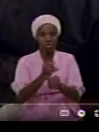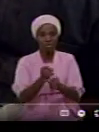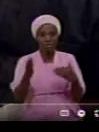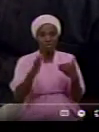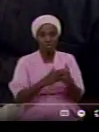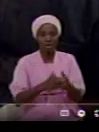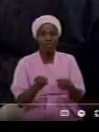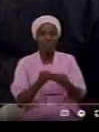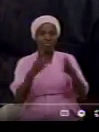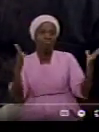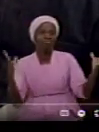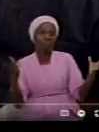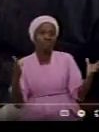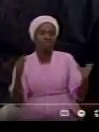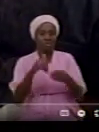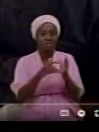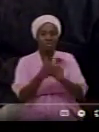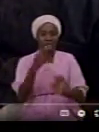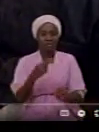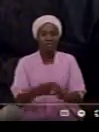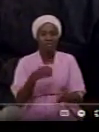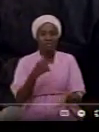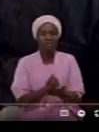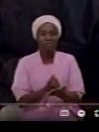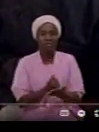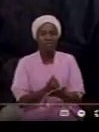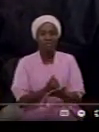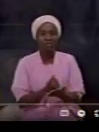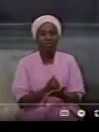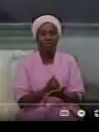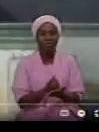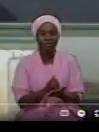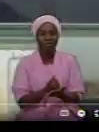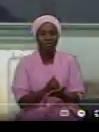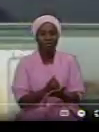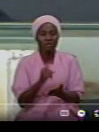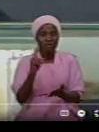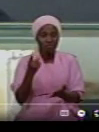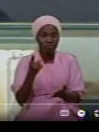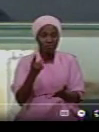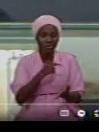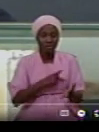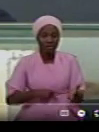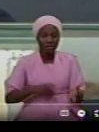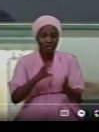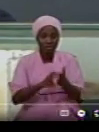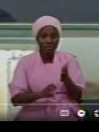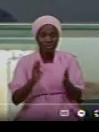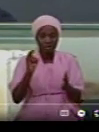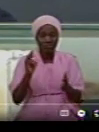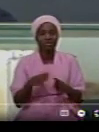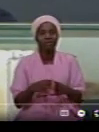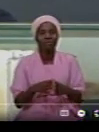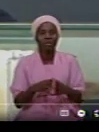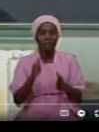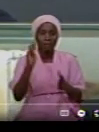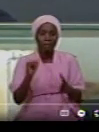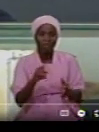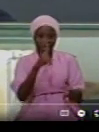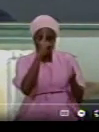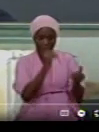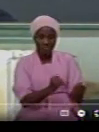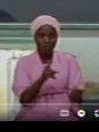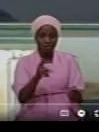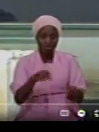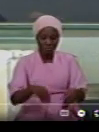name. 1 Kings chapter 17, by faith you give it up, by faith